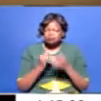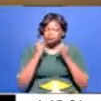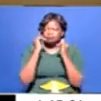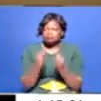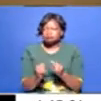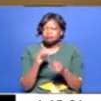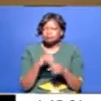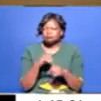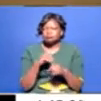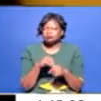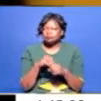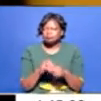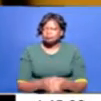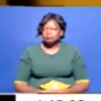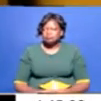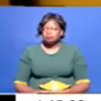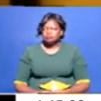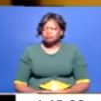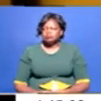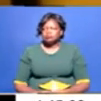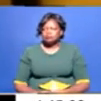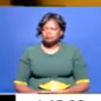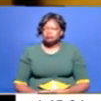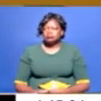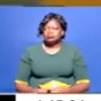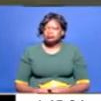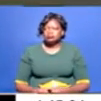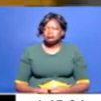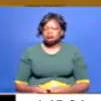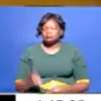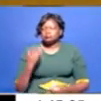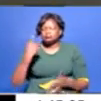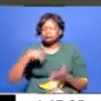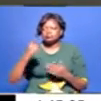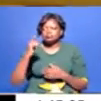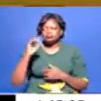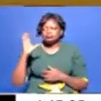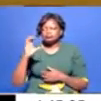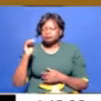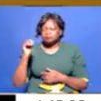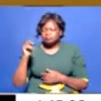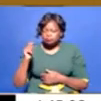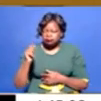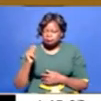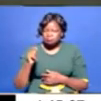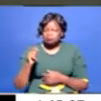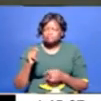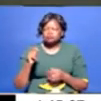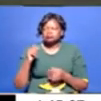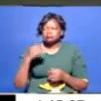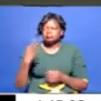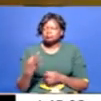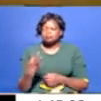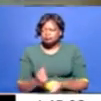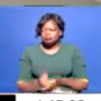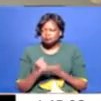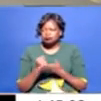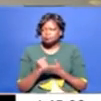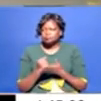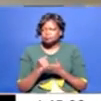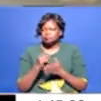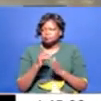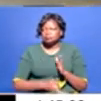investment. White paper on national rail policy approved by the cabinet in March will give impetus to the development of rail, especially